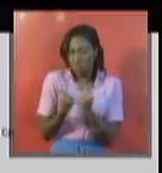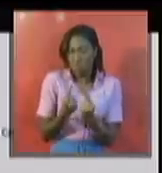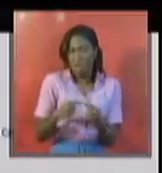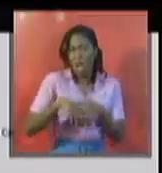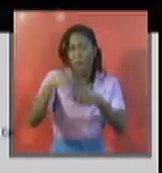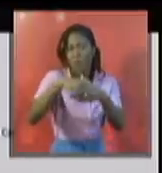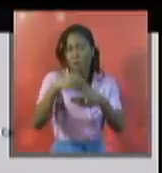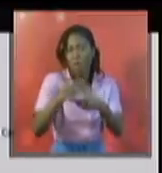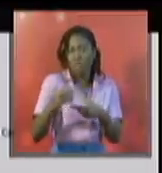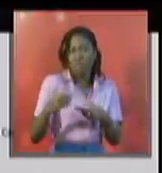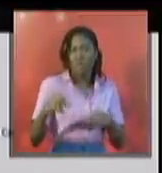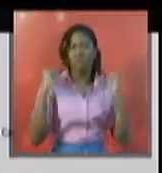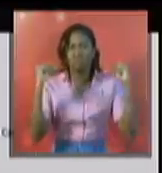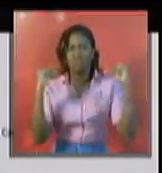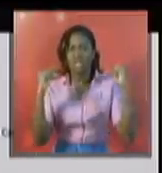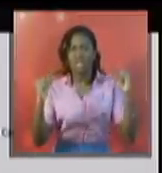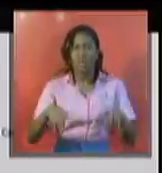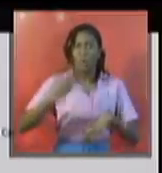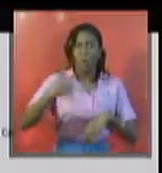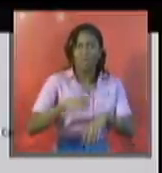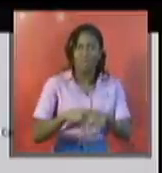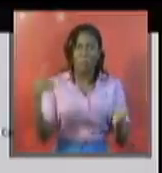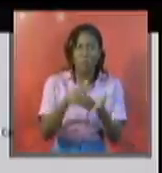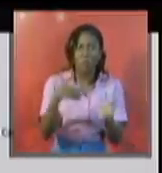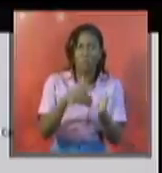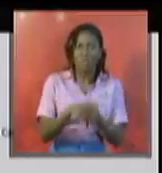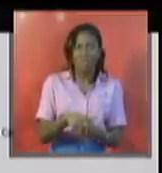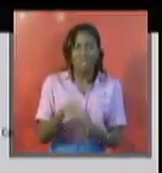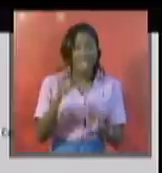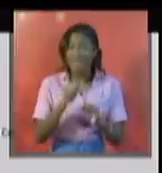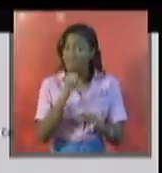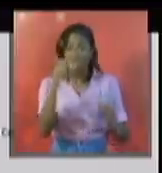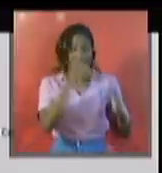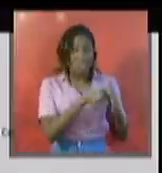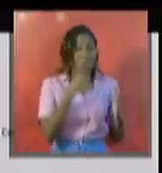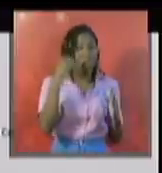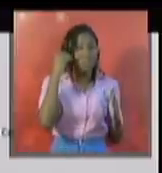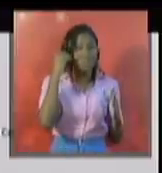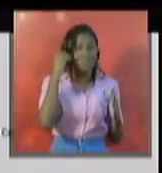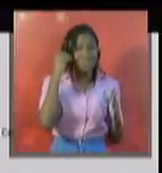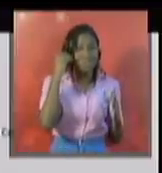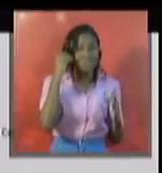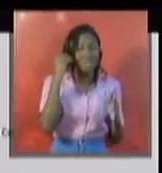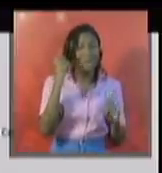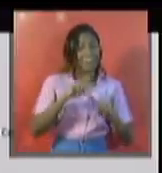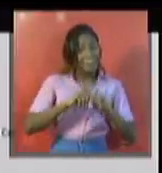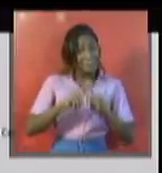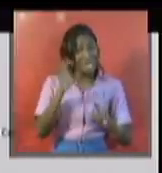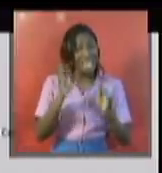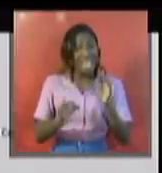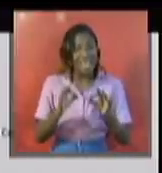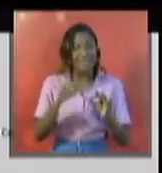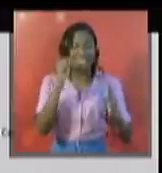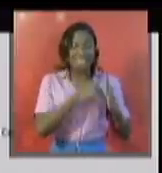this for the past couple of weeks. Stay home. Only go out to work. Only go out to